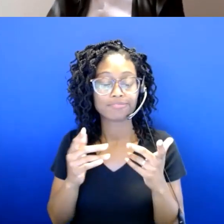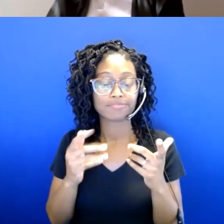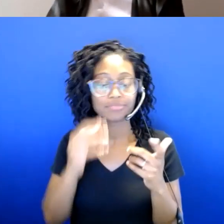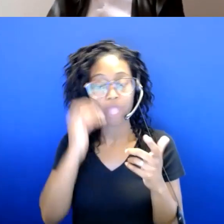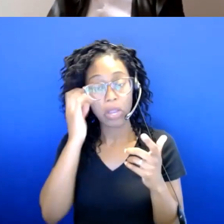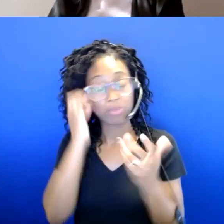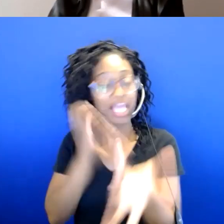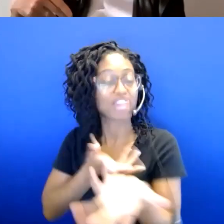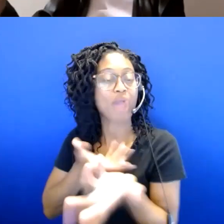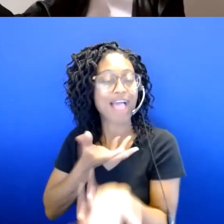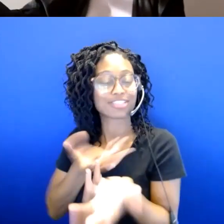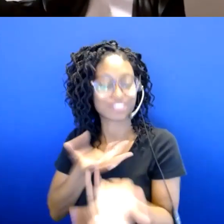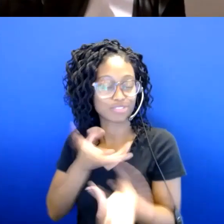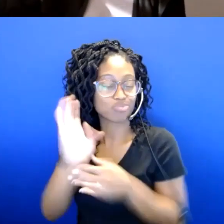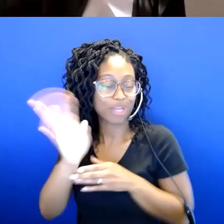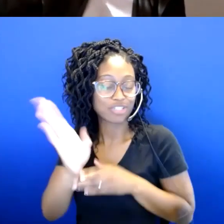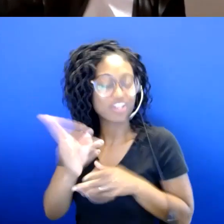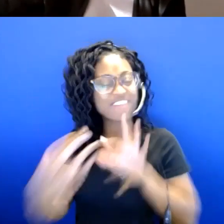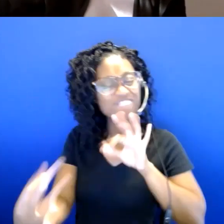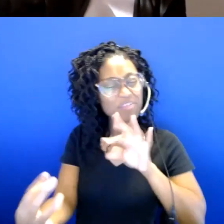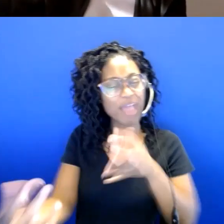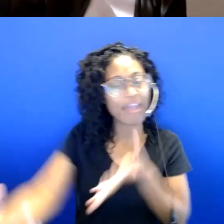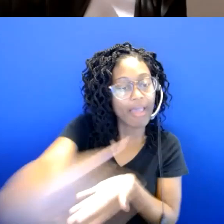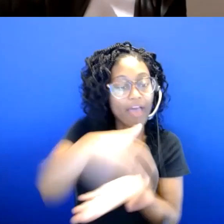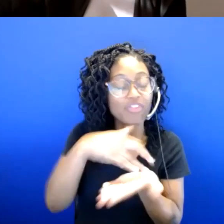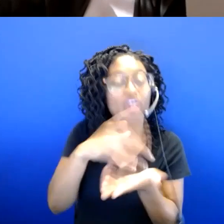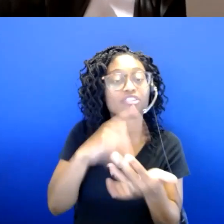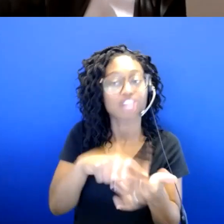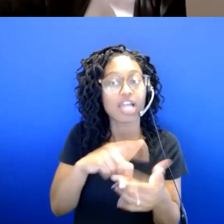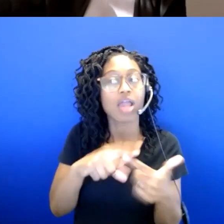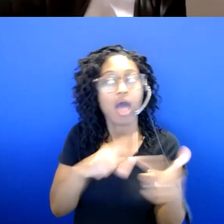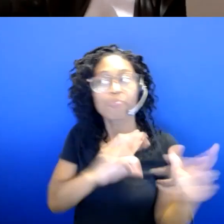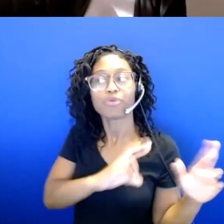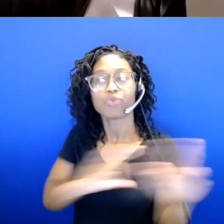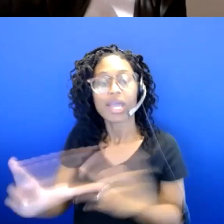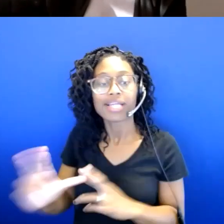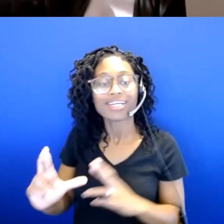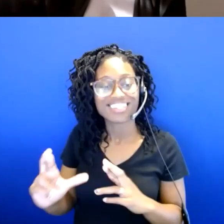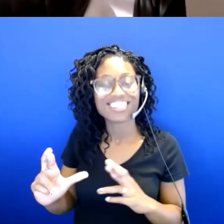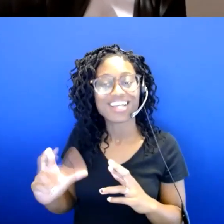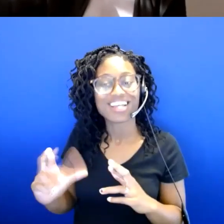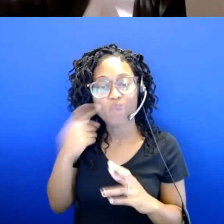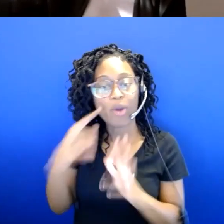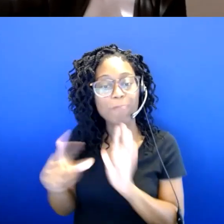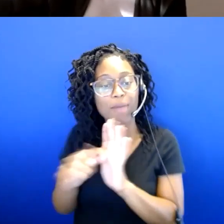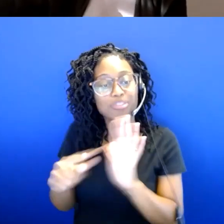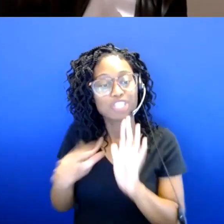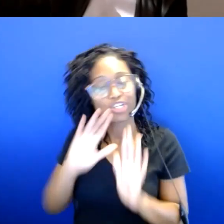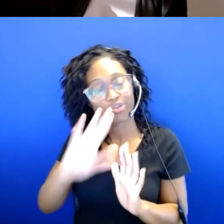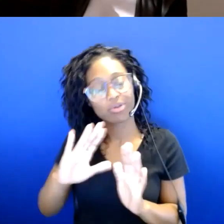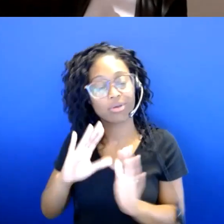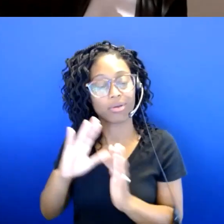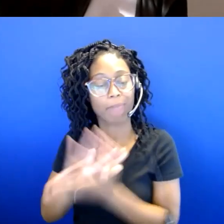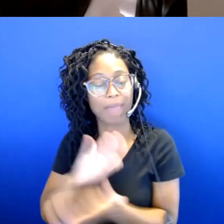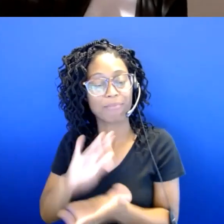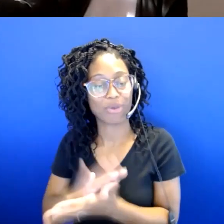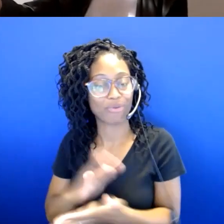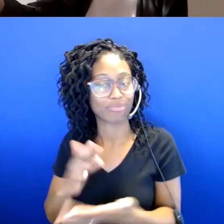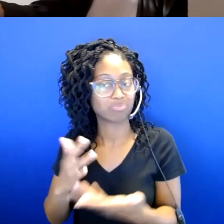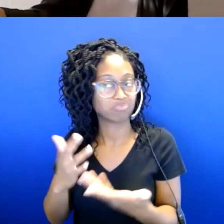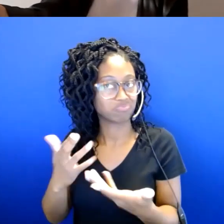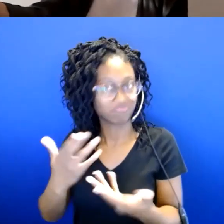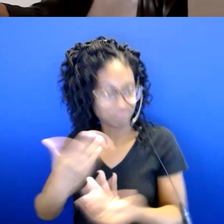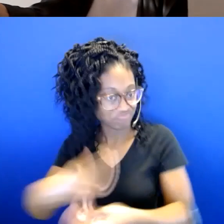engage in exchange that will then lead you to a published paper or papers. So in the